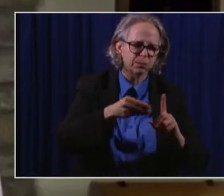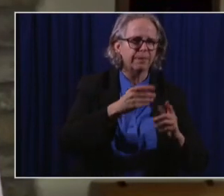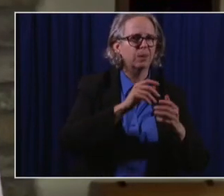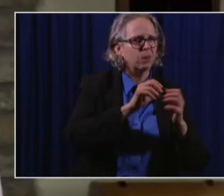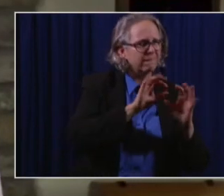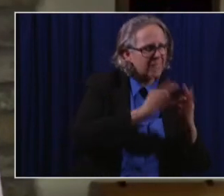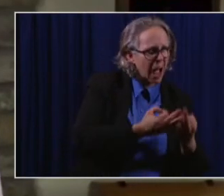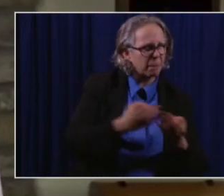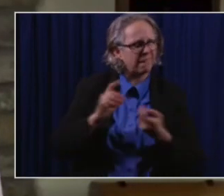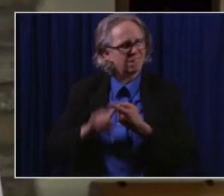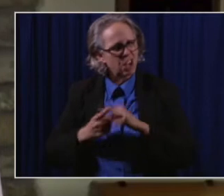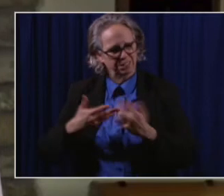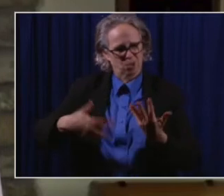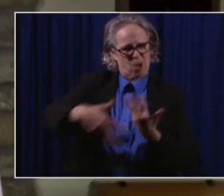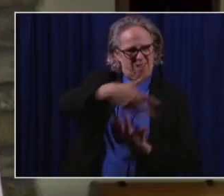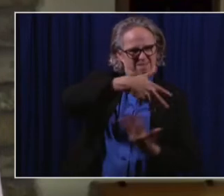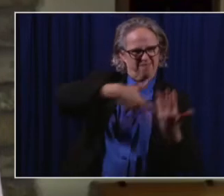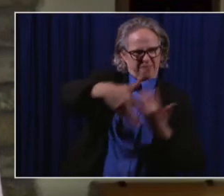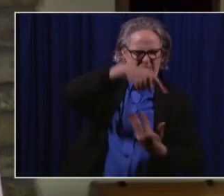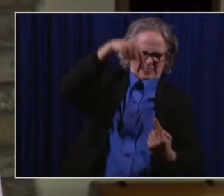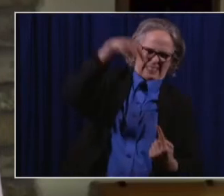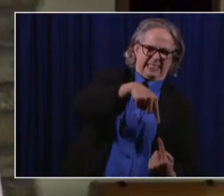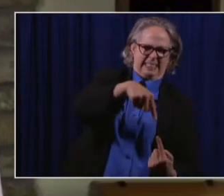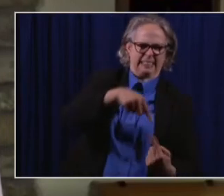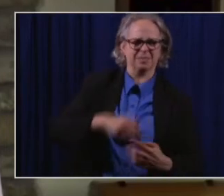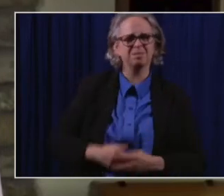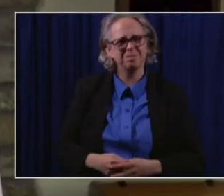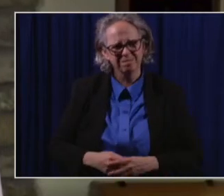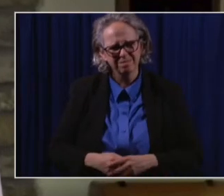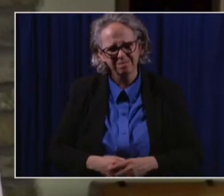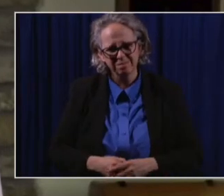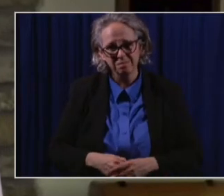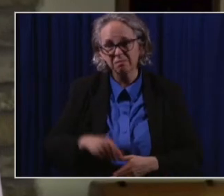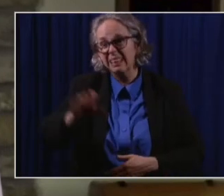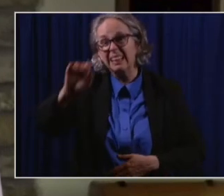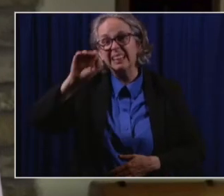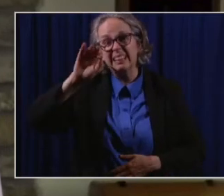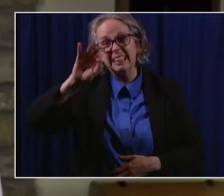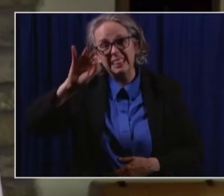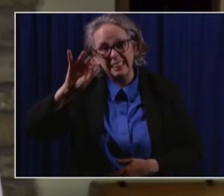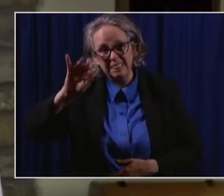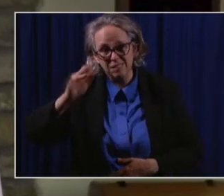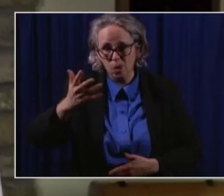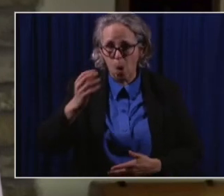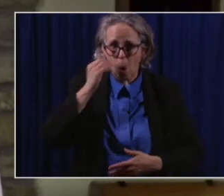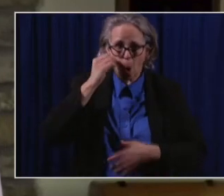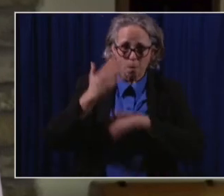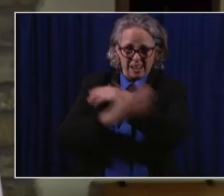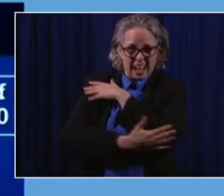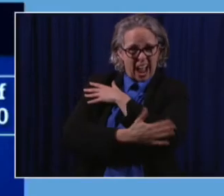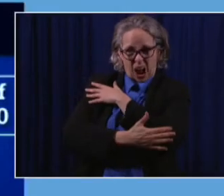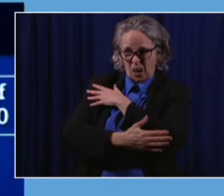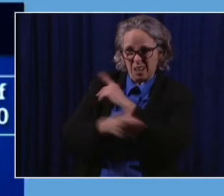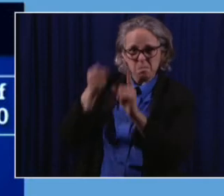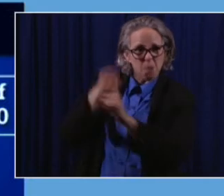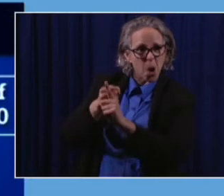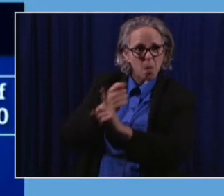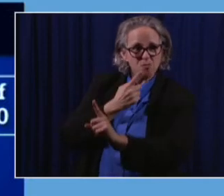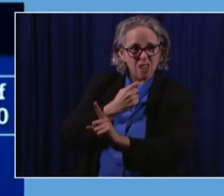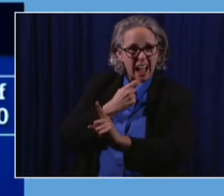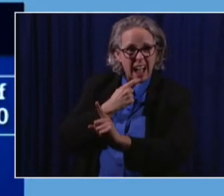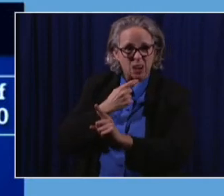distance. If you're in a red county, if you're in a county with high incidence,